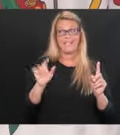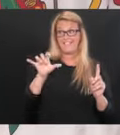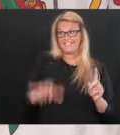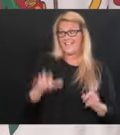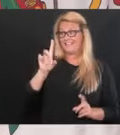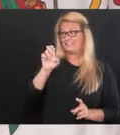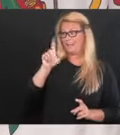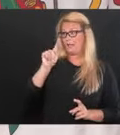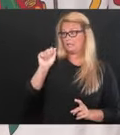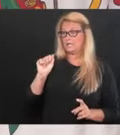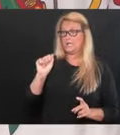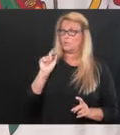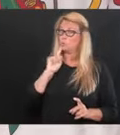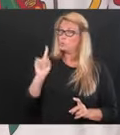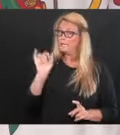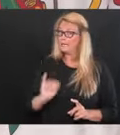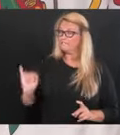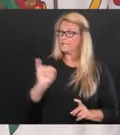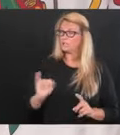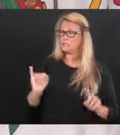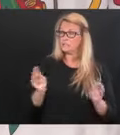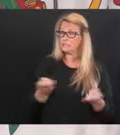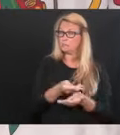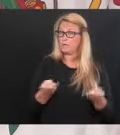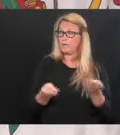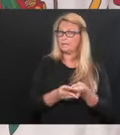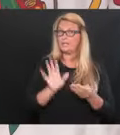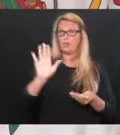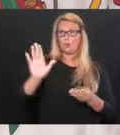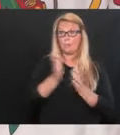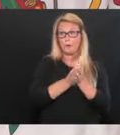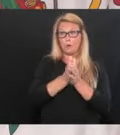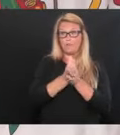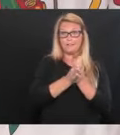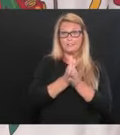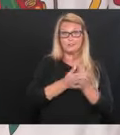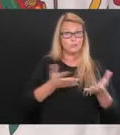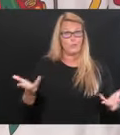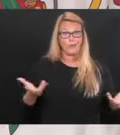is, their motivation's got to be one thing.